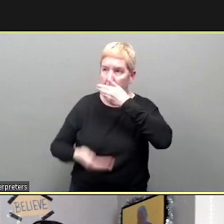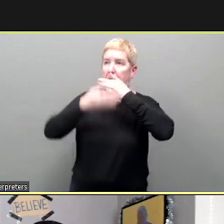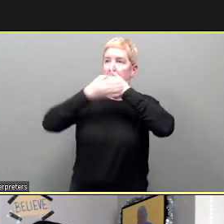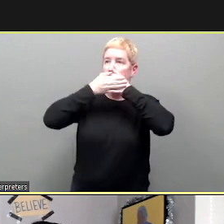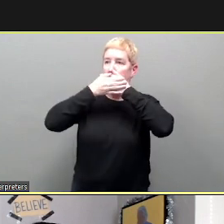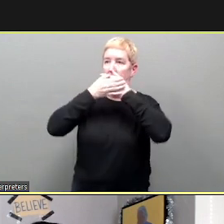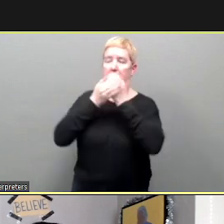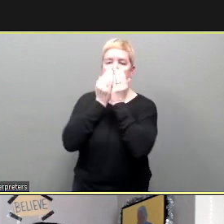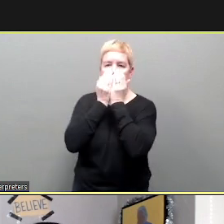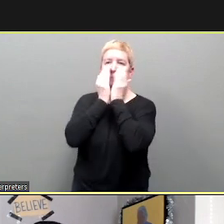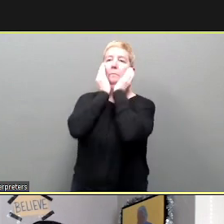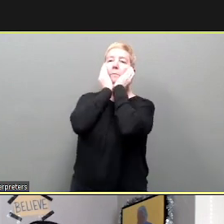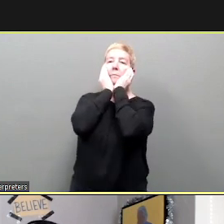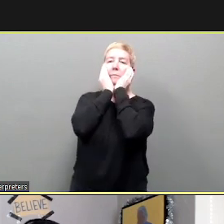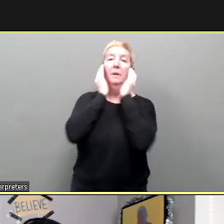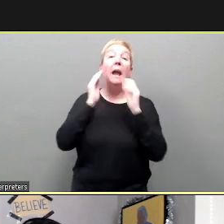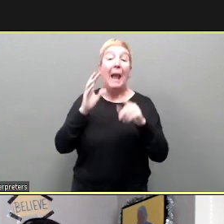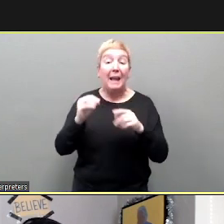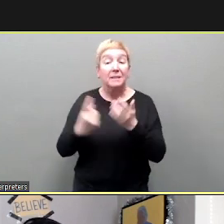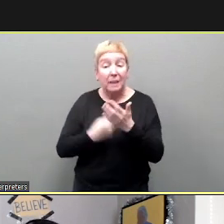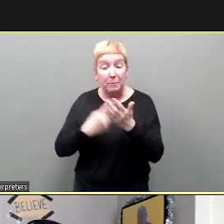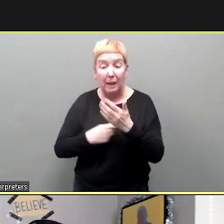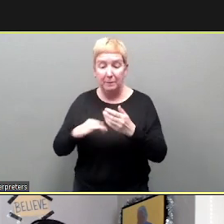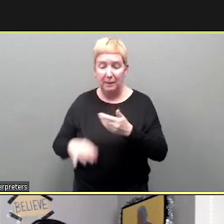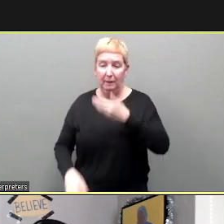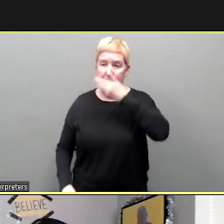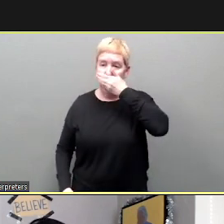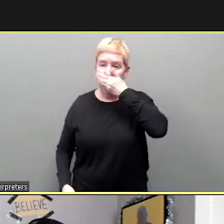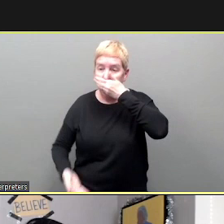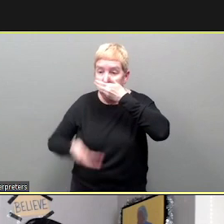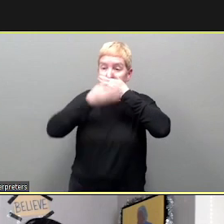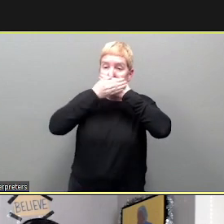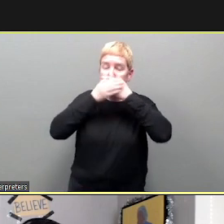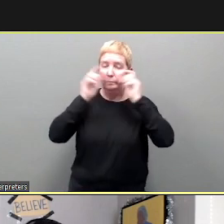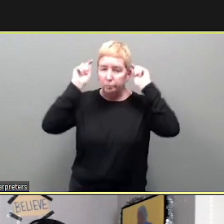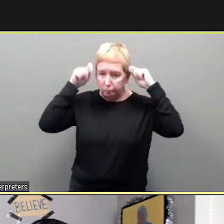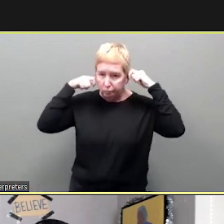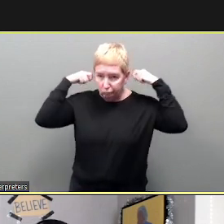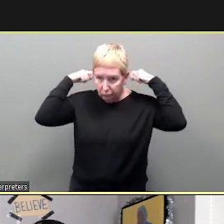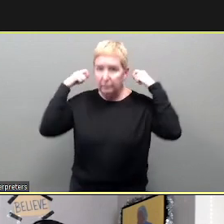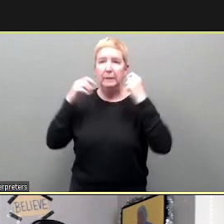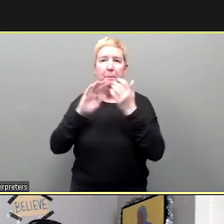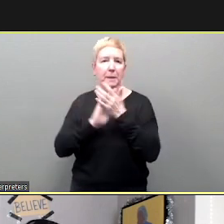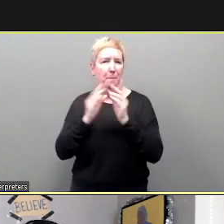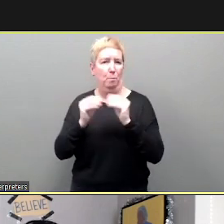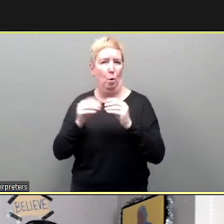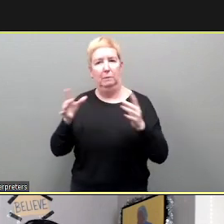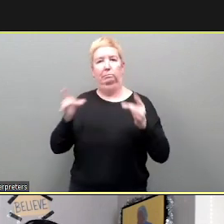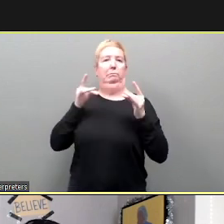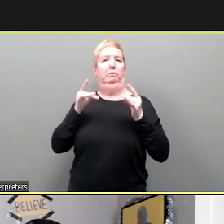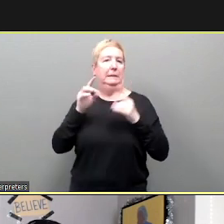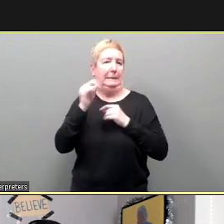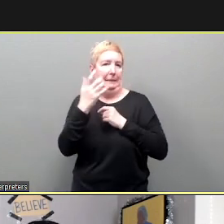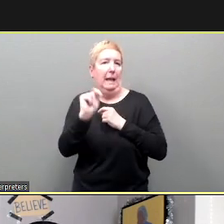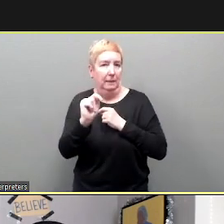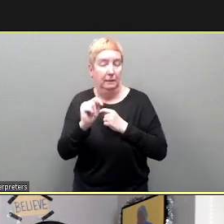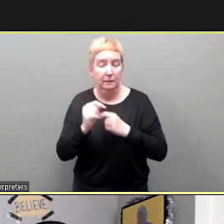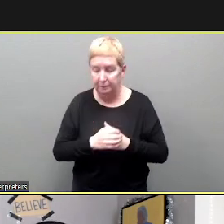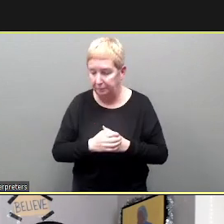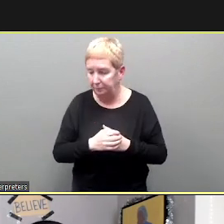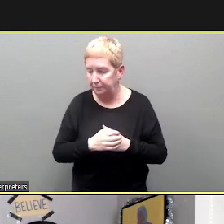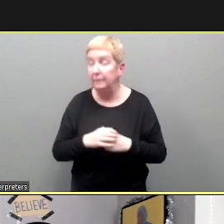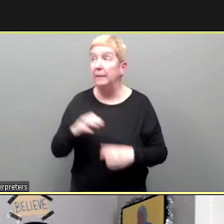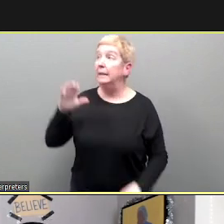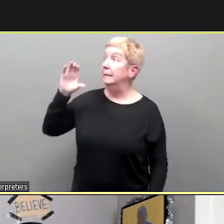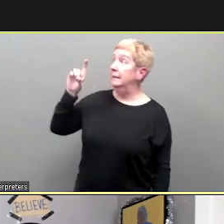stick that under mask in a little bit better. So that's a great way to keep your mask on. And what the CDC